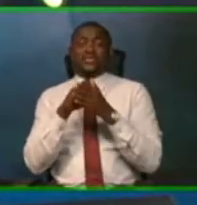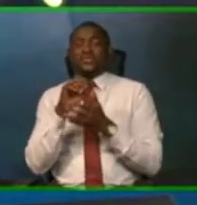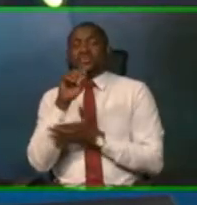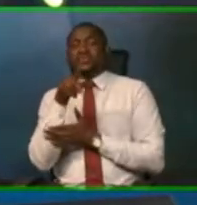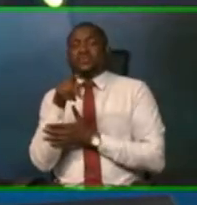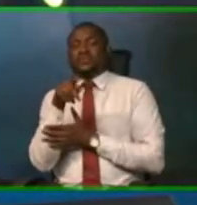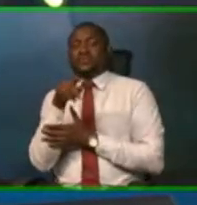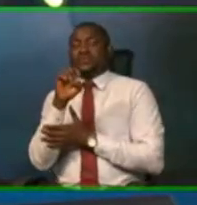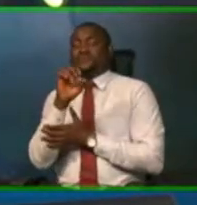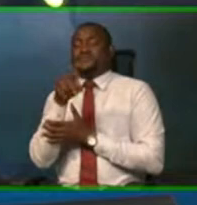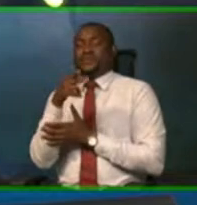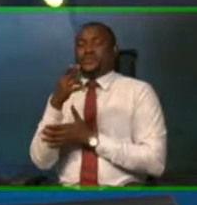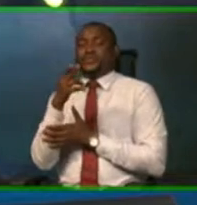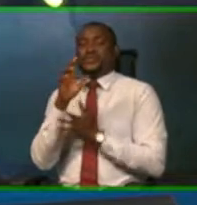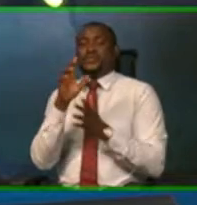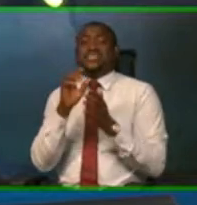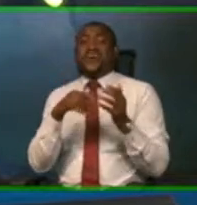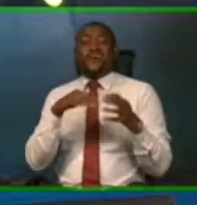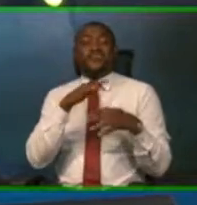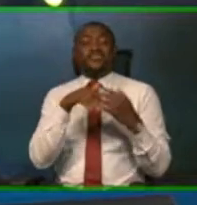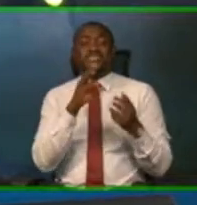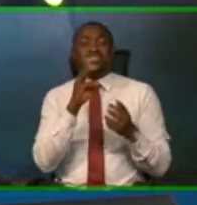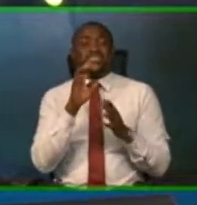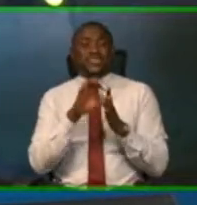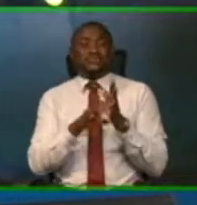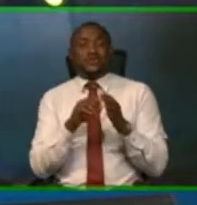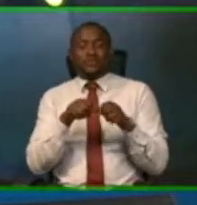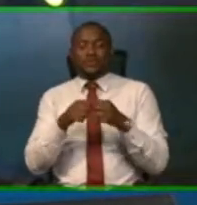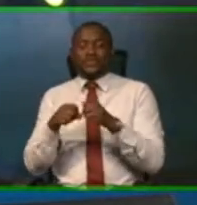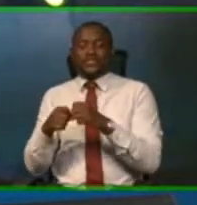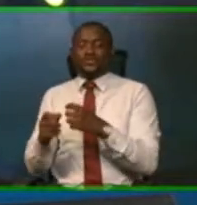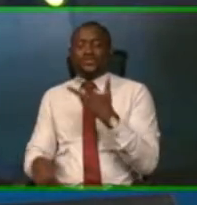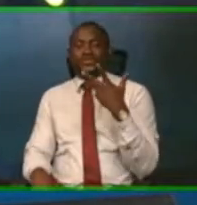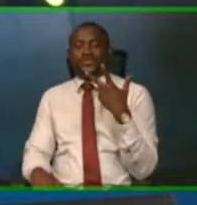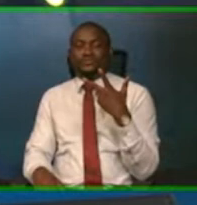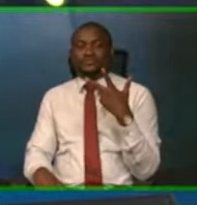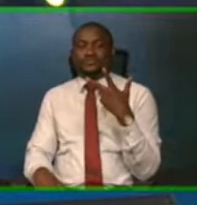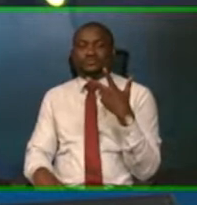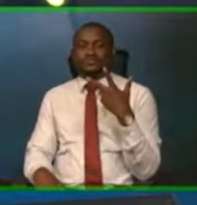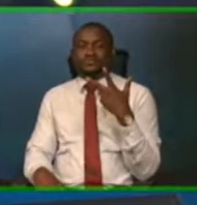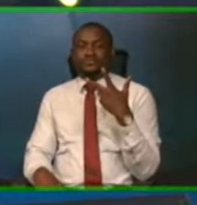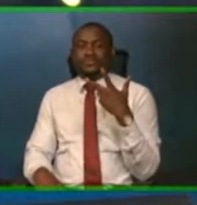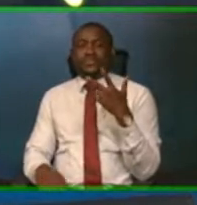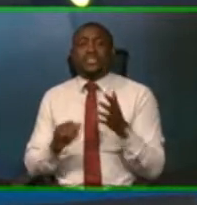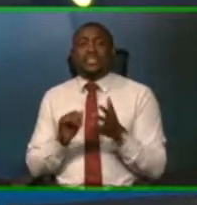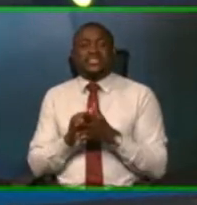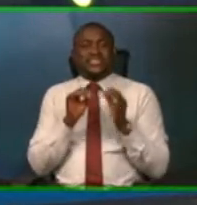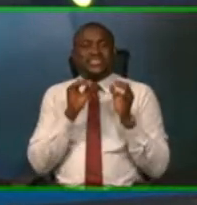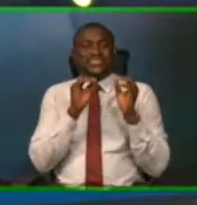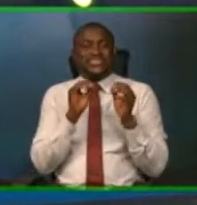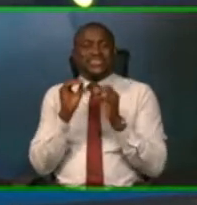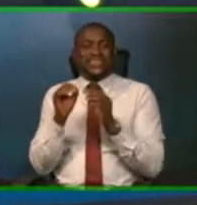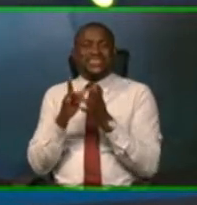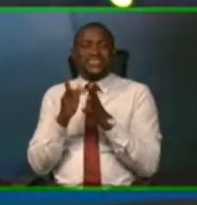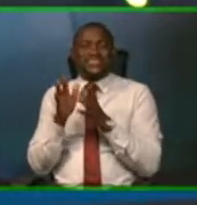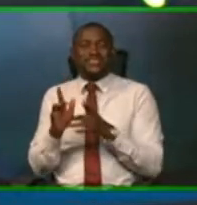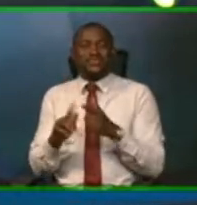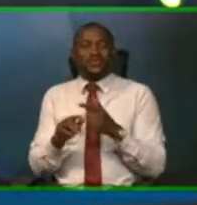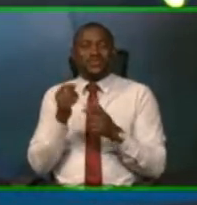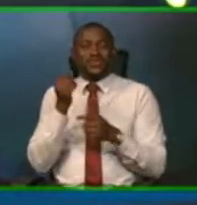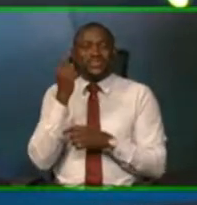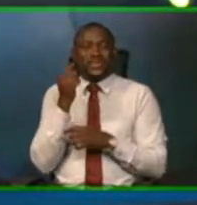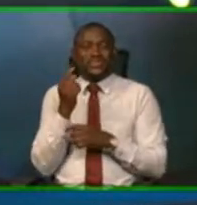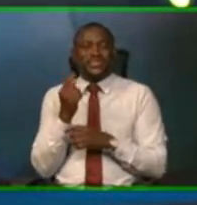Ephesians, the entire six chapters are broken into three, theologically speaking. that teaches the believer to understand, number